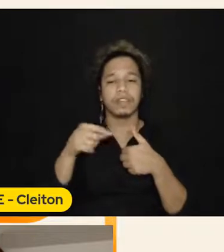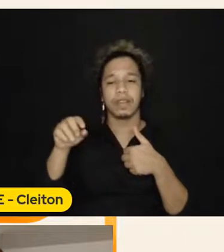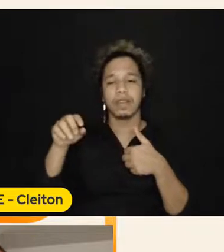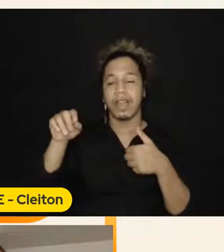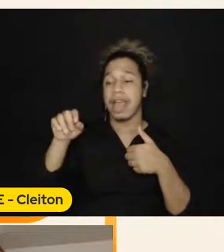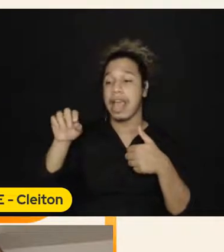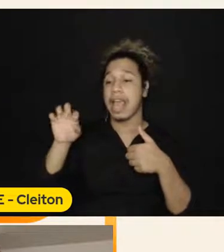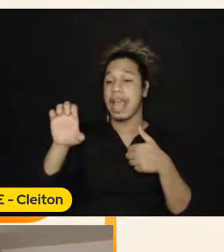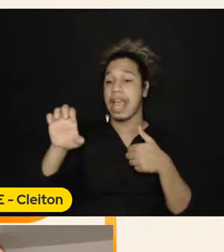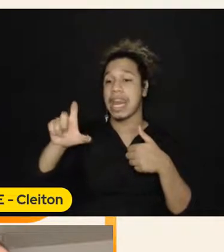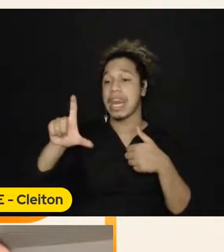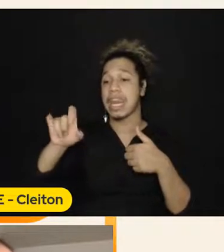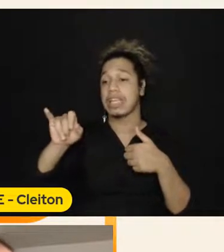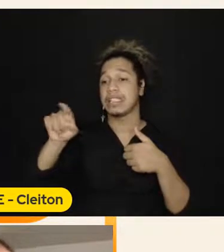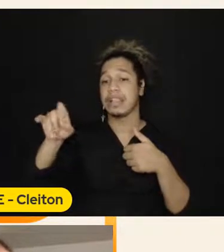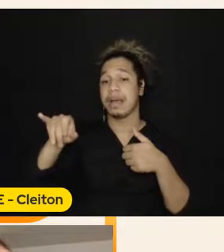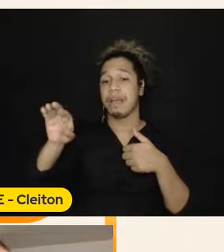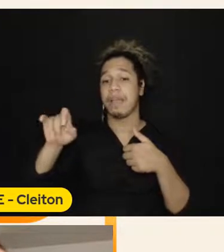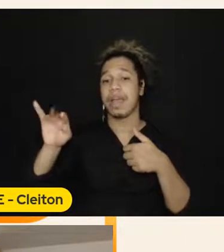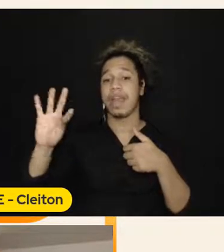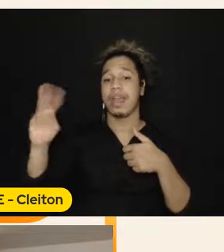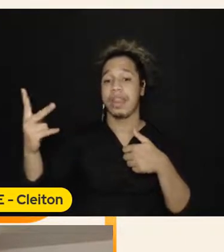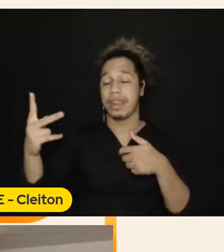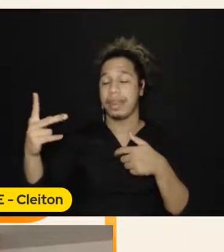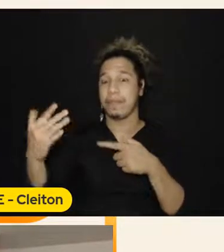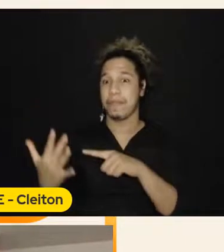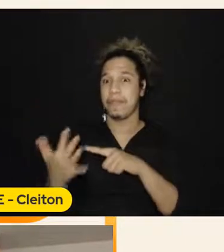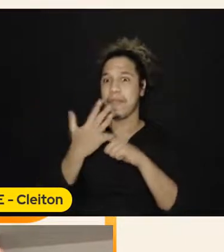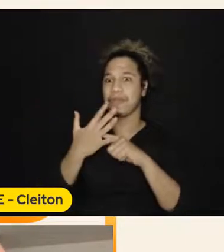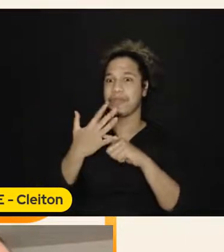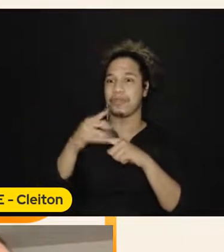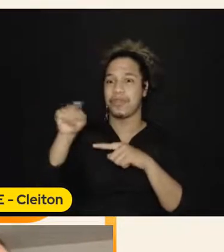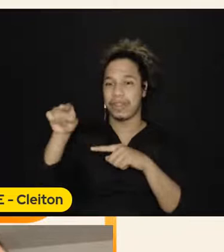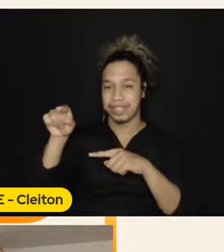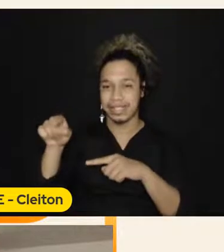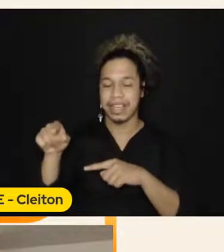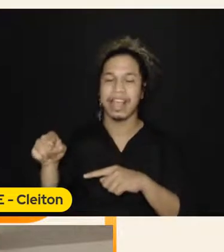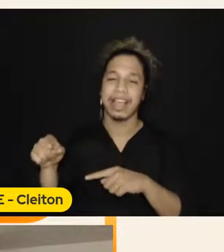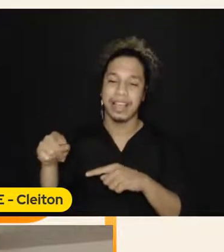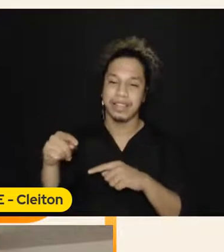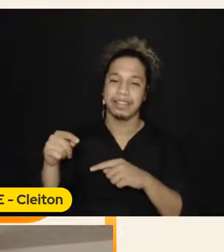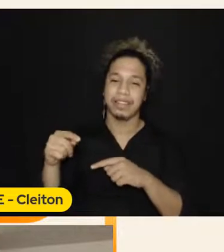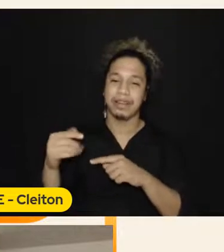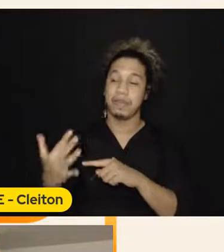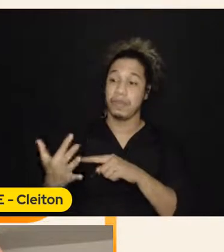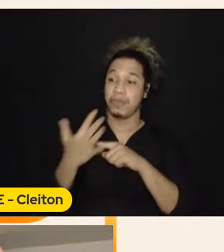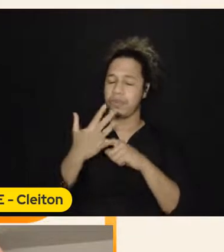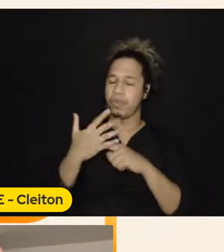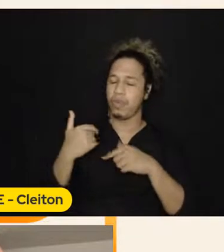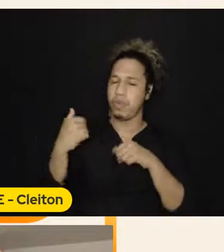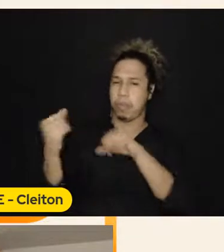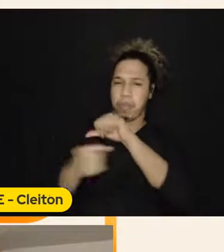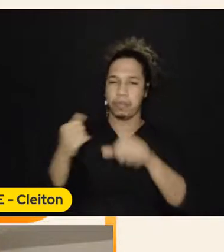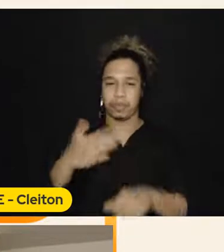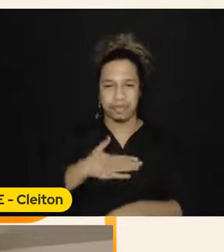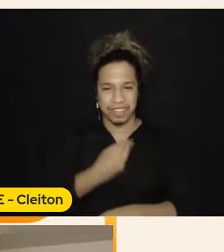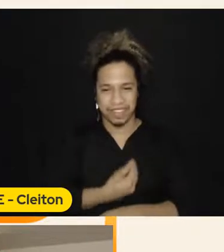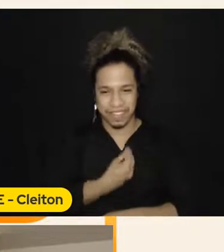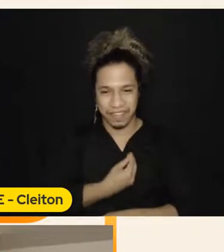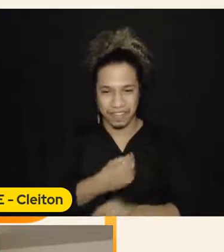Elizabeth. Thank you so much. You have changed my life, Elizabeth, after sharing this with me. But you have Common